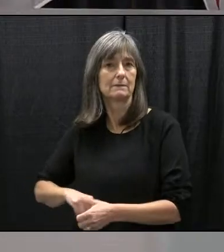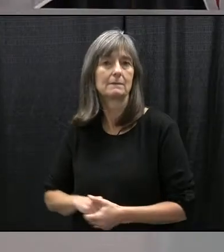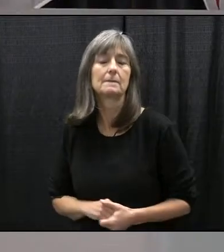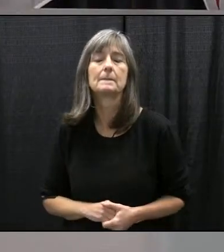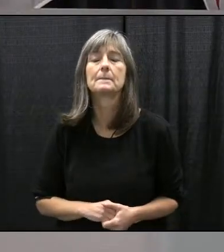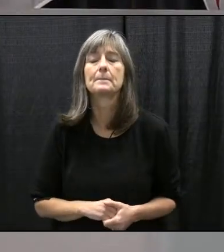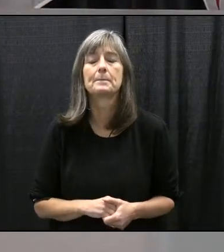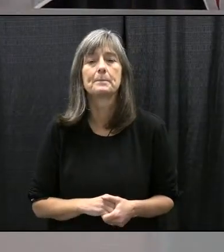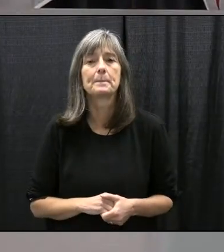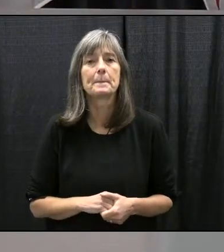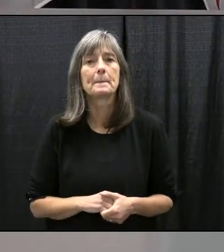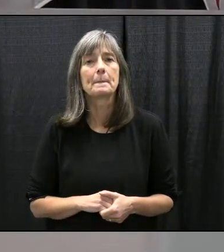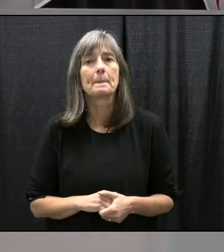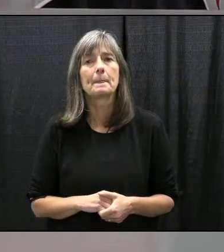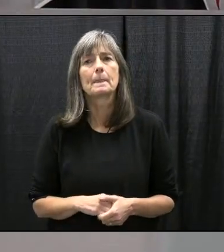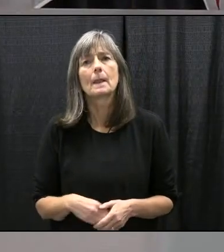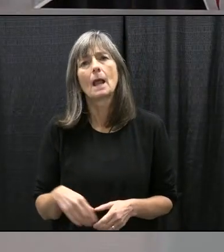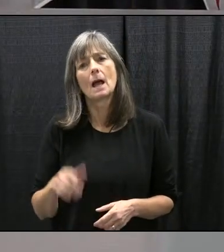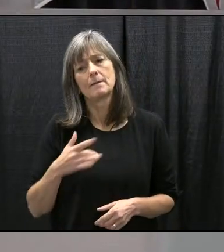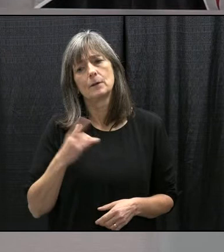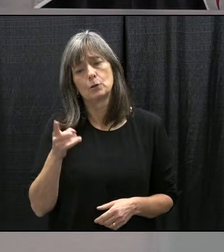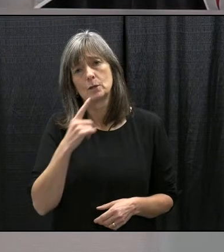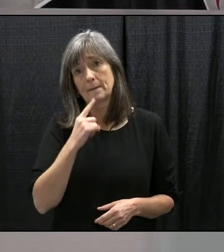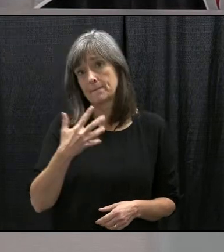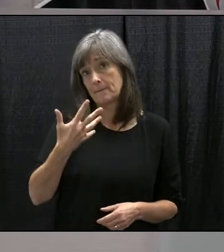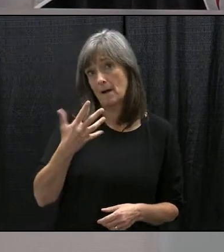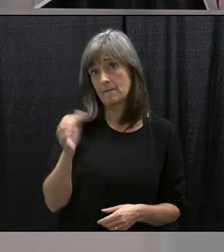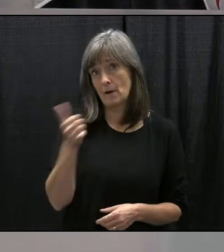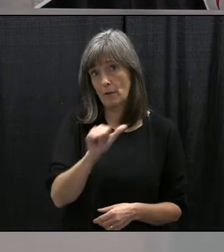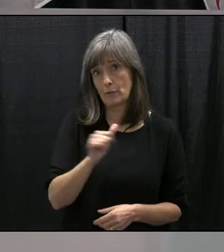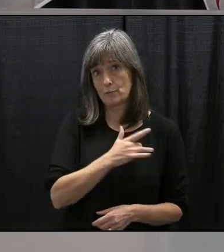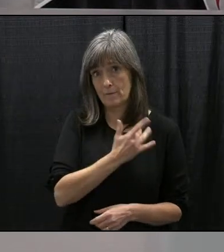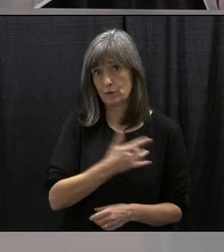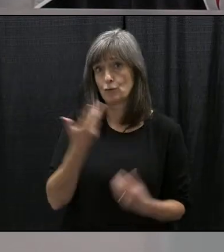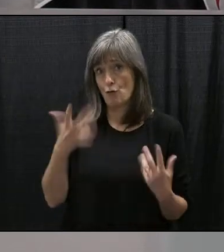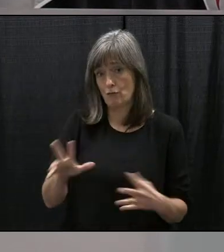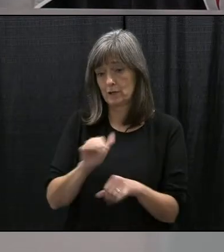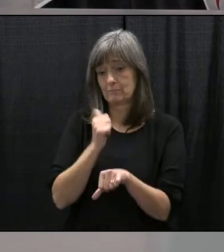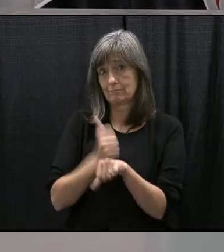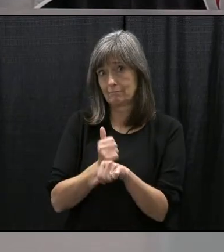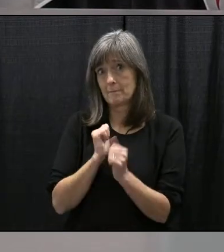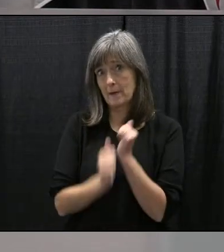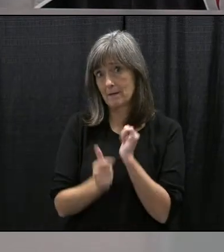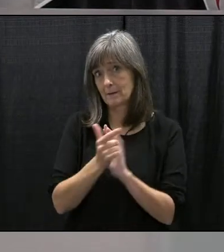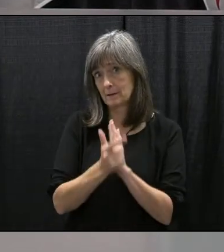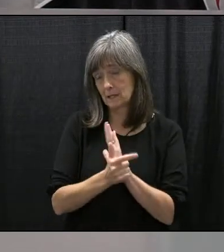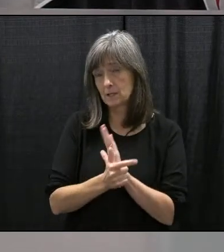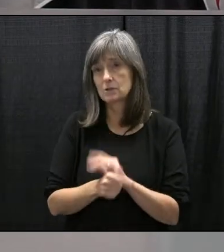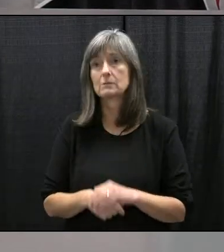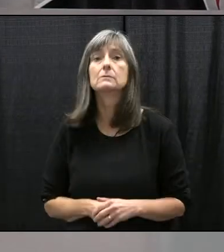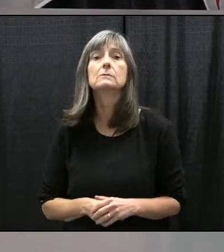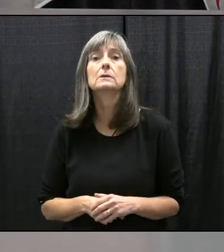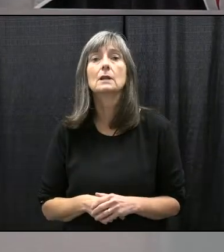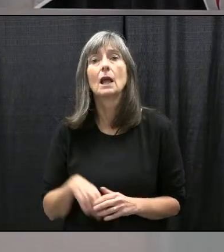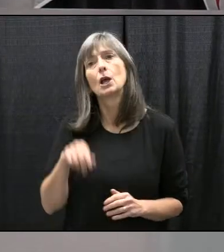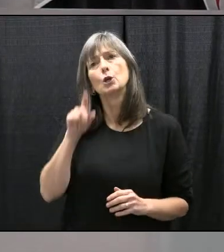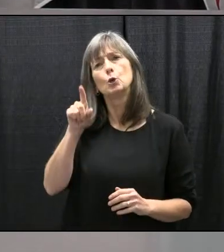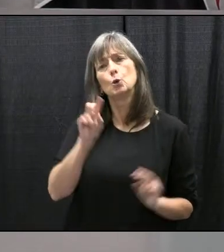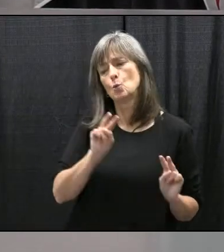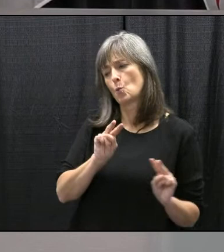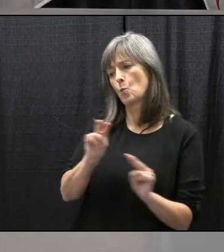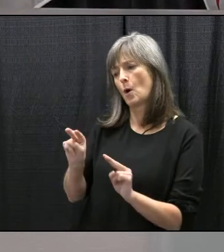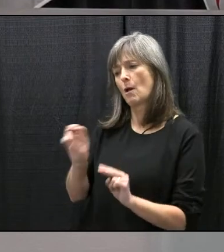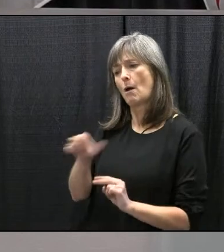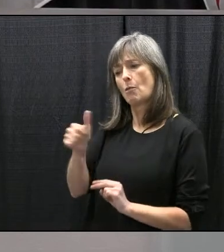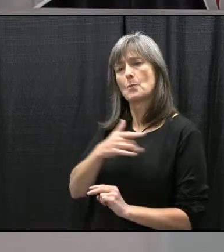And you mentioned that I believe there's 5 other provinces with such legislation in place. Yeah. When you were looking at those, what did you learn from how